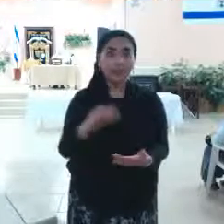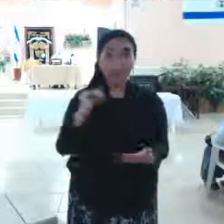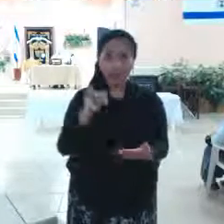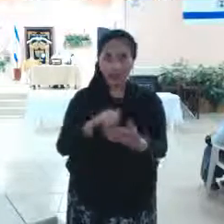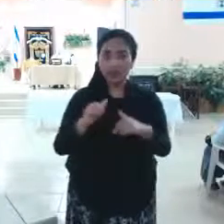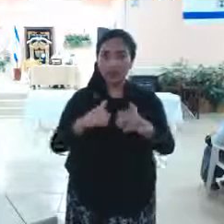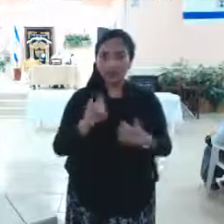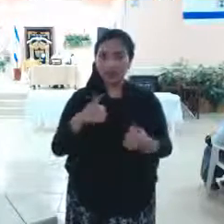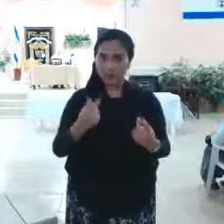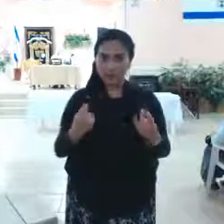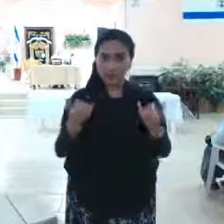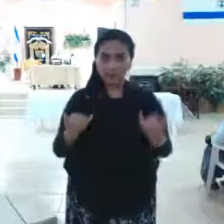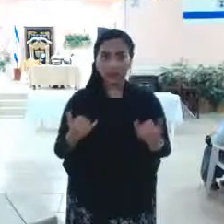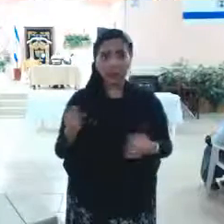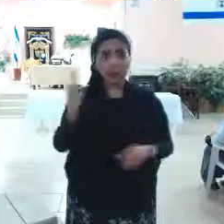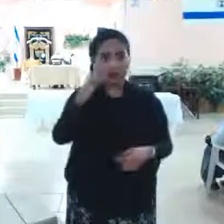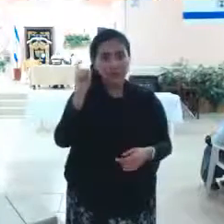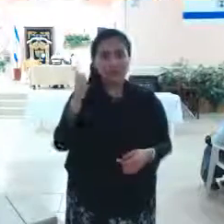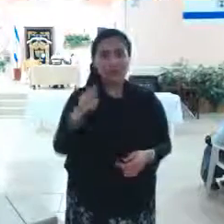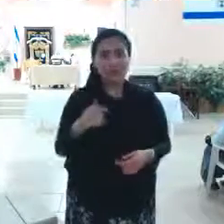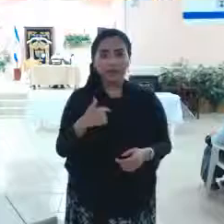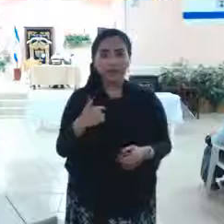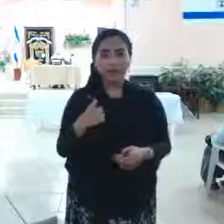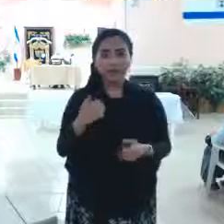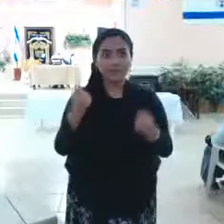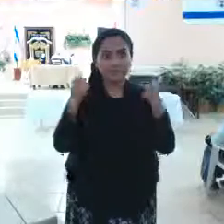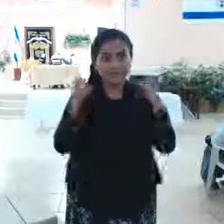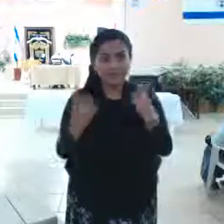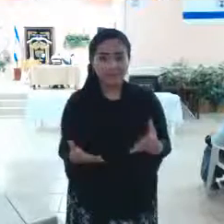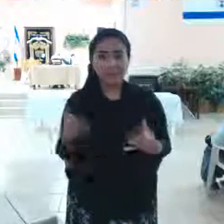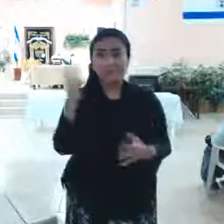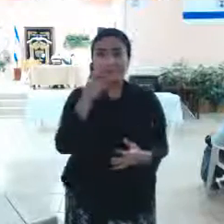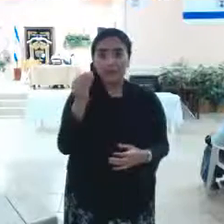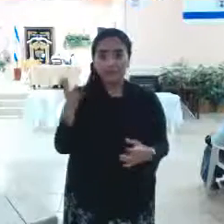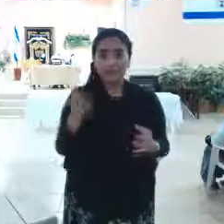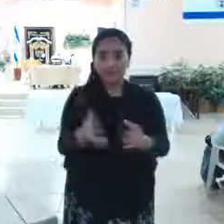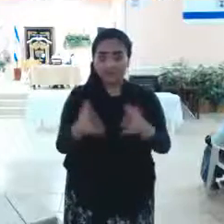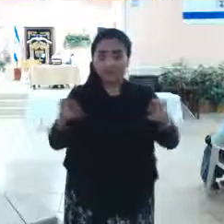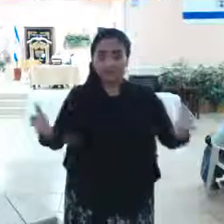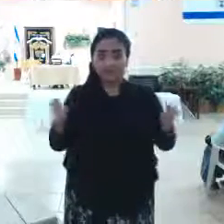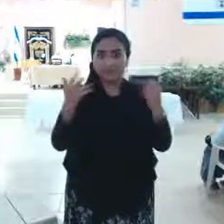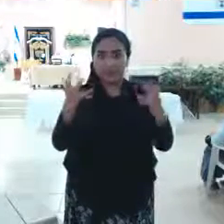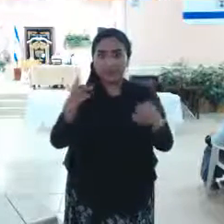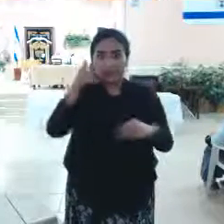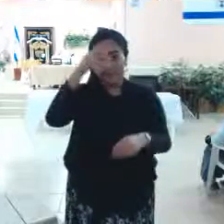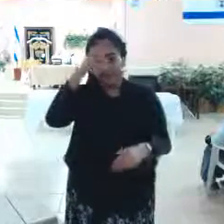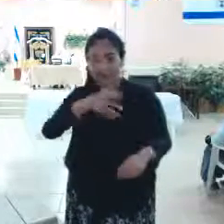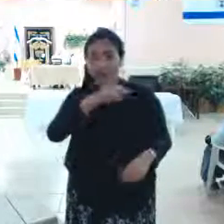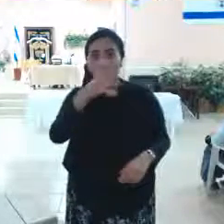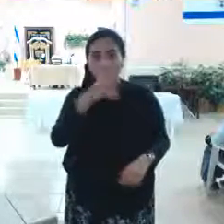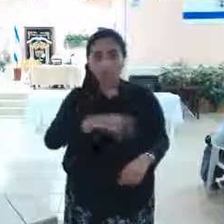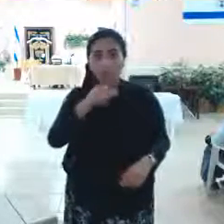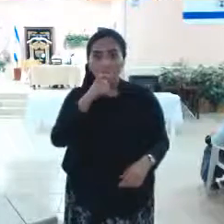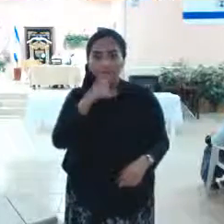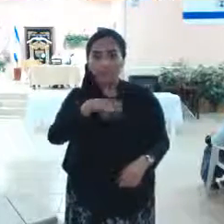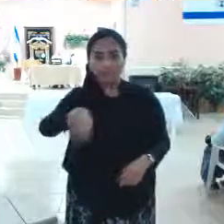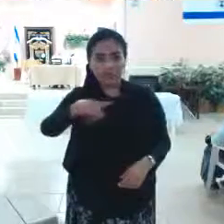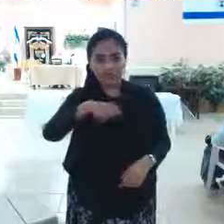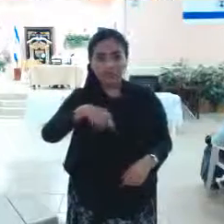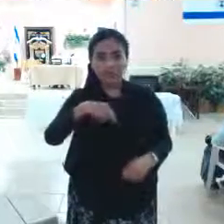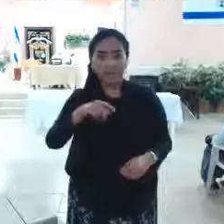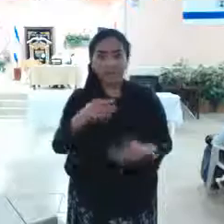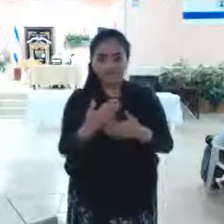a witness. That's the way we're doing it now. Because it is a beautiful amount of souls, of men and women that they